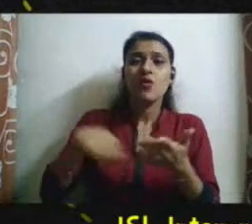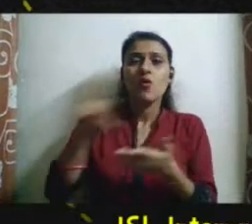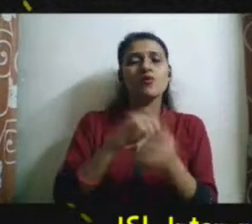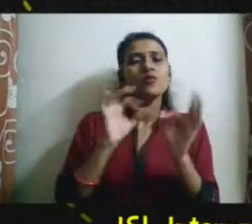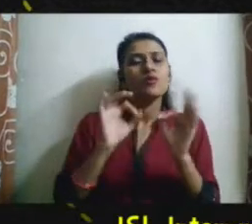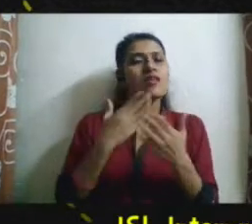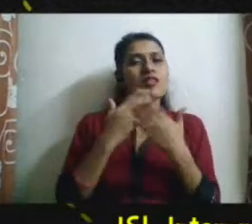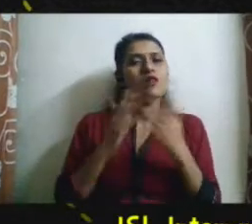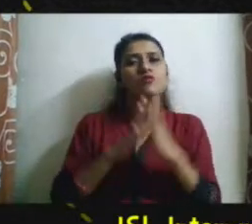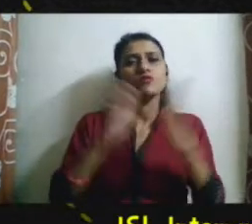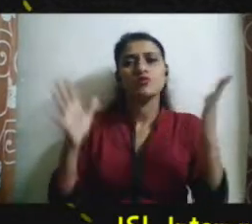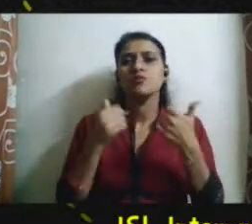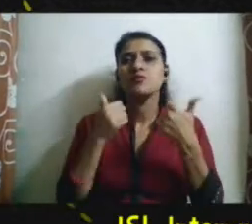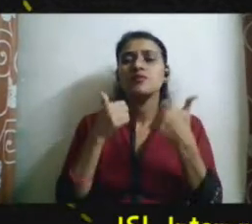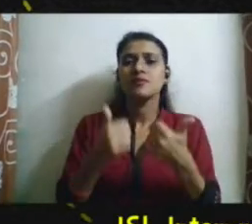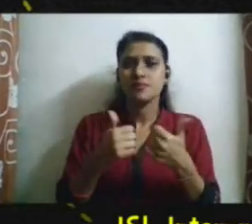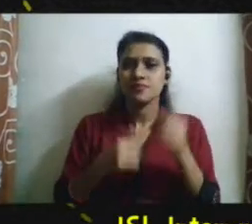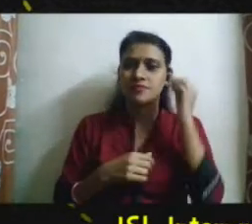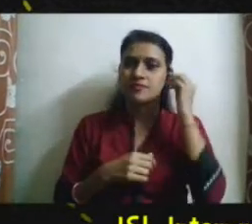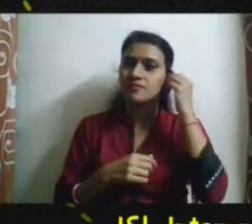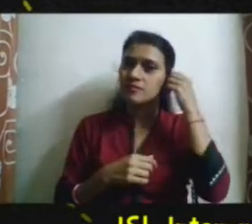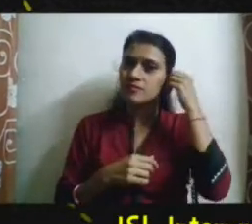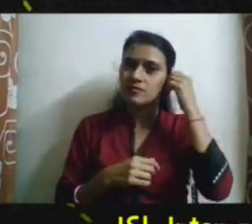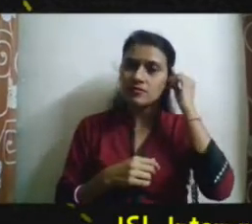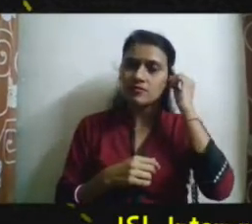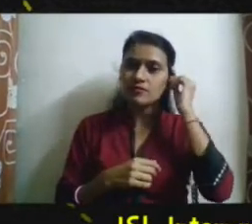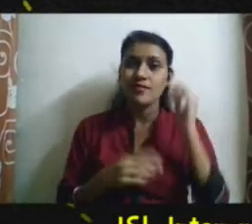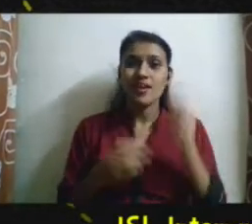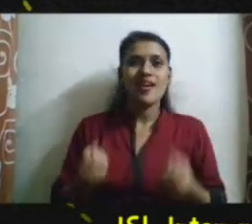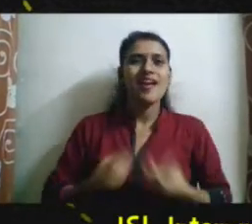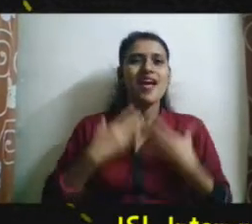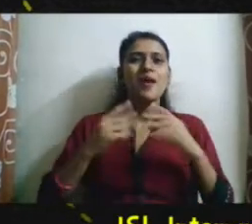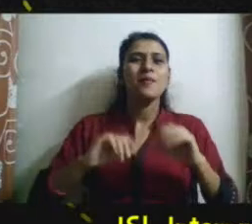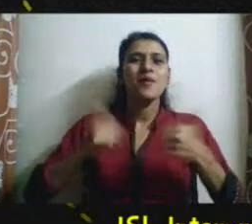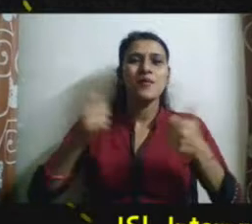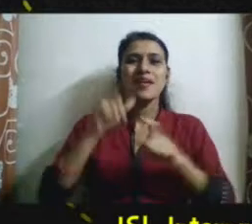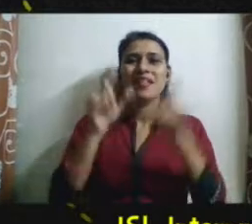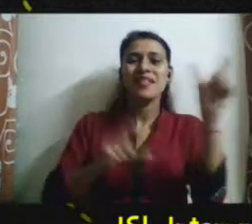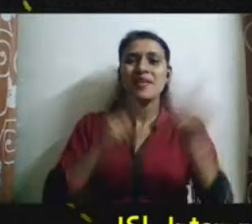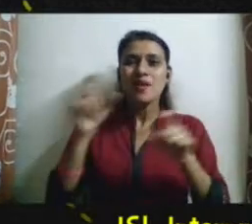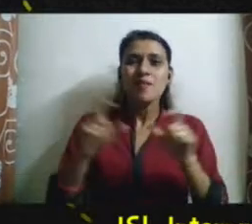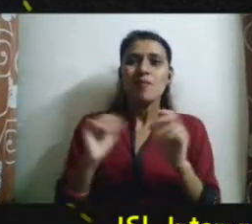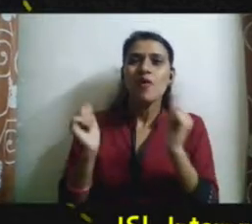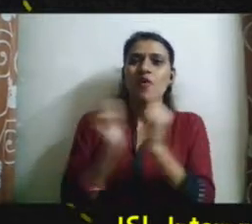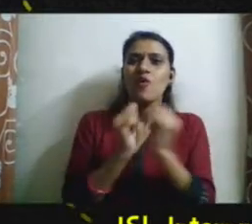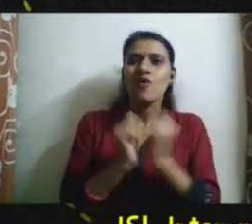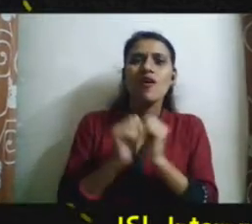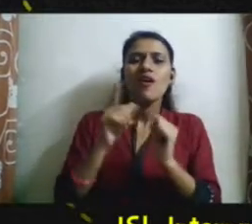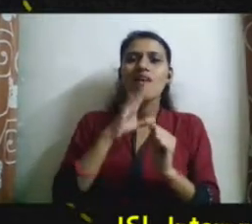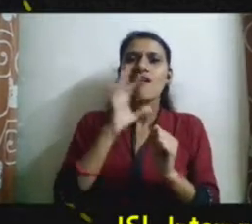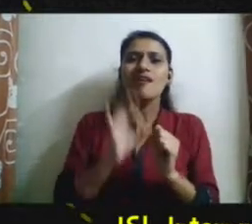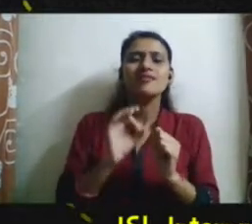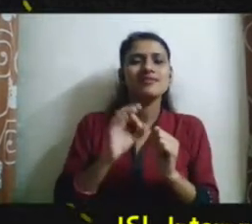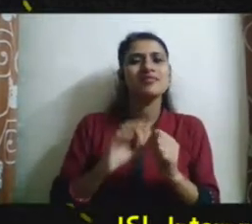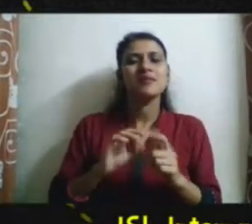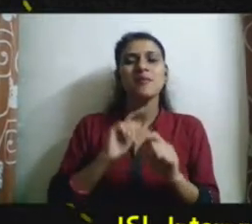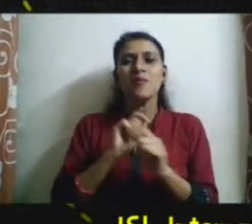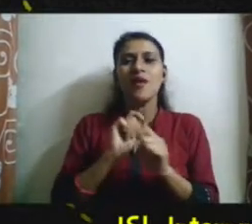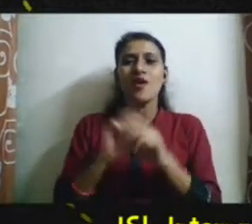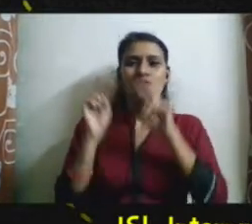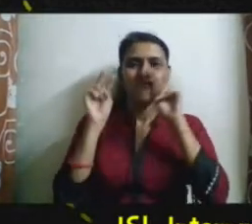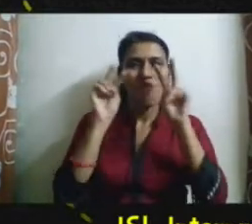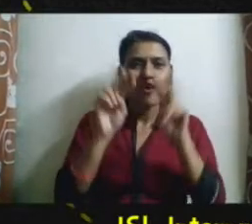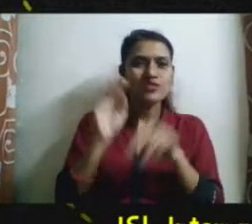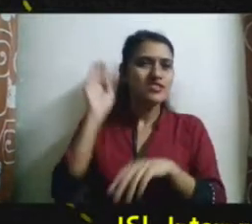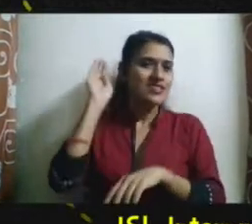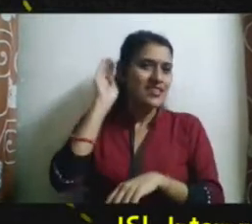who've tuned in and made us feel happy that we put this together and people are actually tuning in and watching and